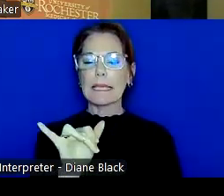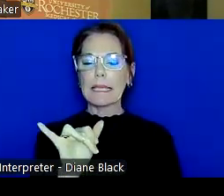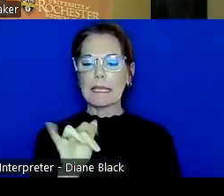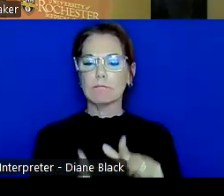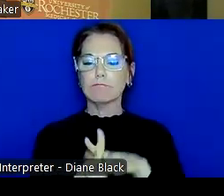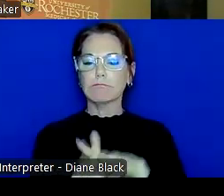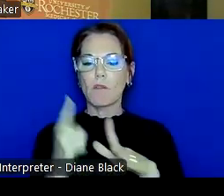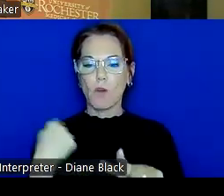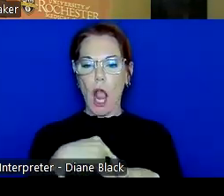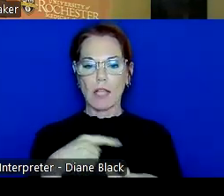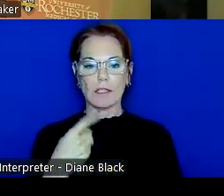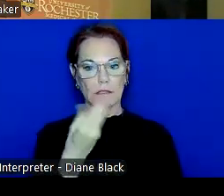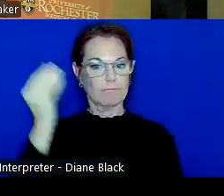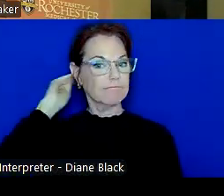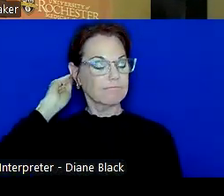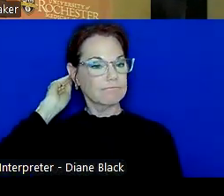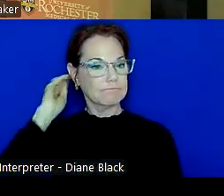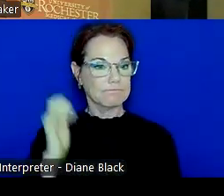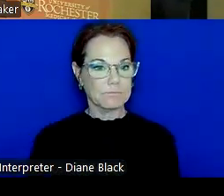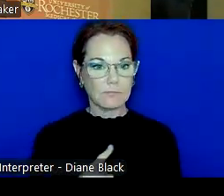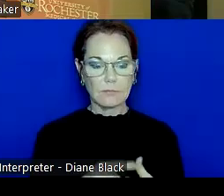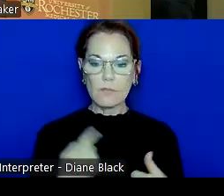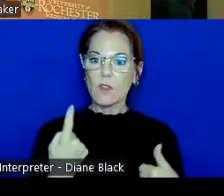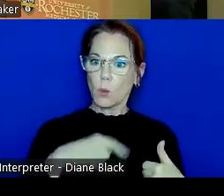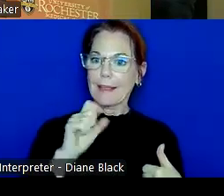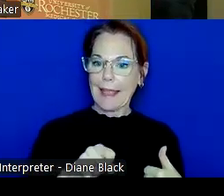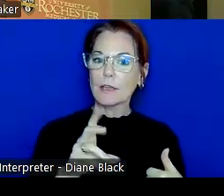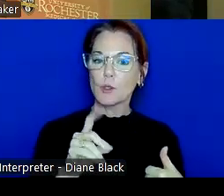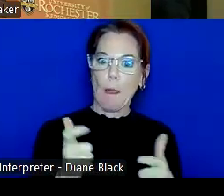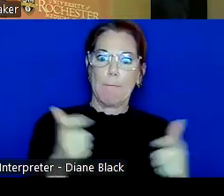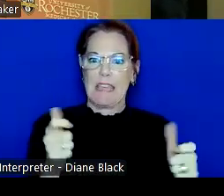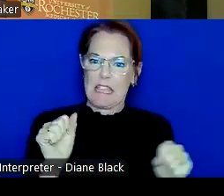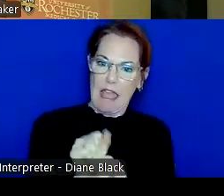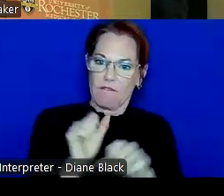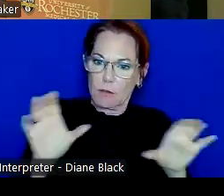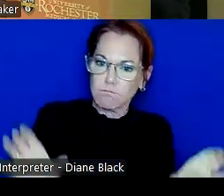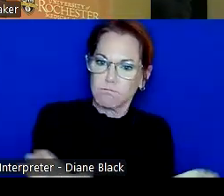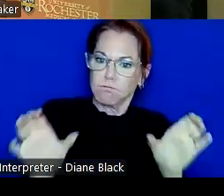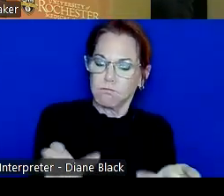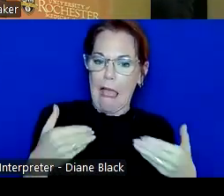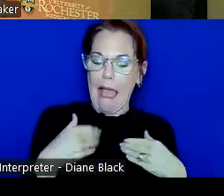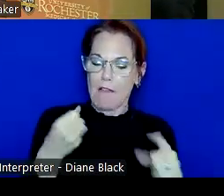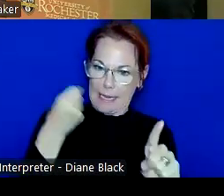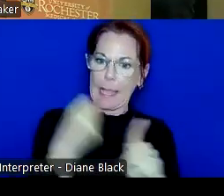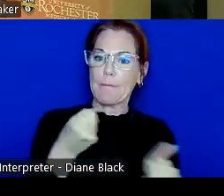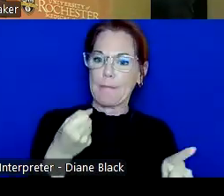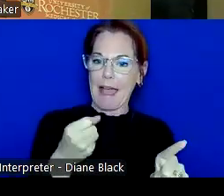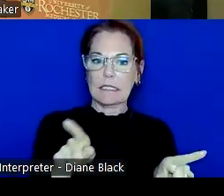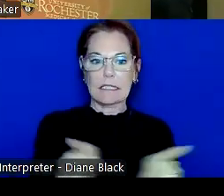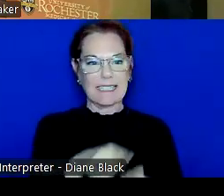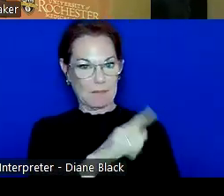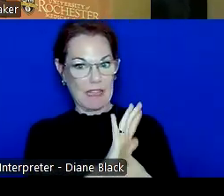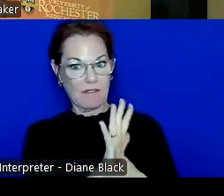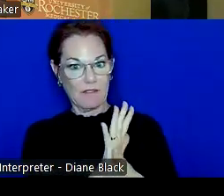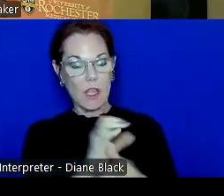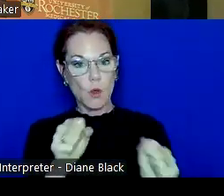and then we'll close with some questions, was we can do a big effort. It can have an impact like the film did. It changed minds. There was